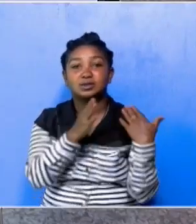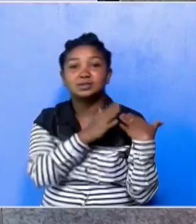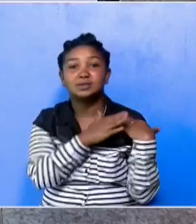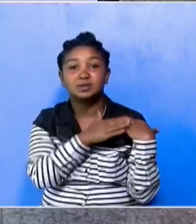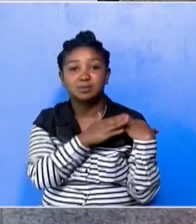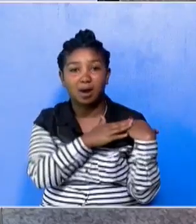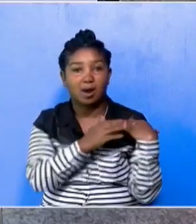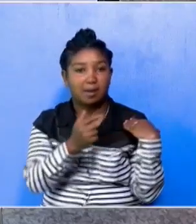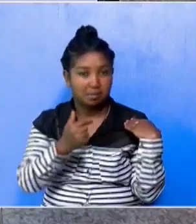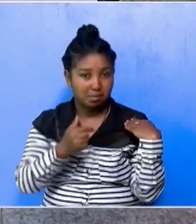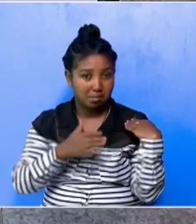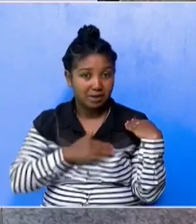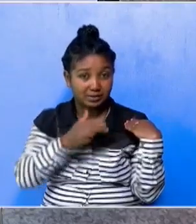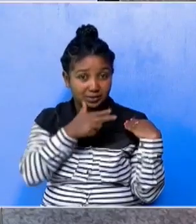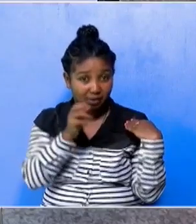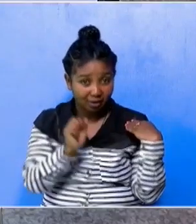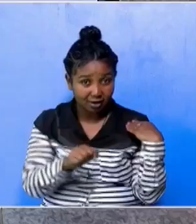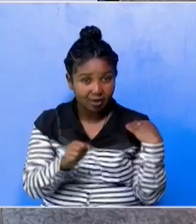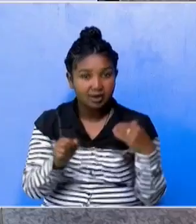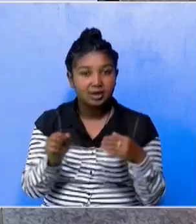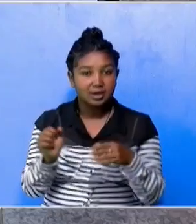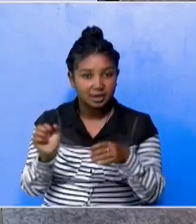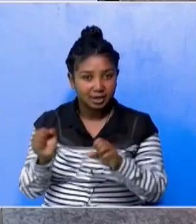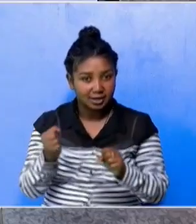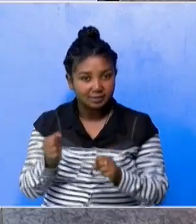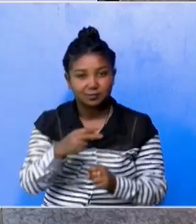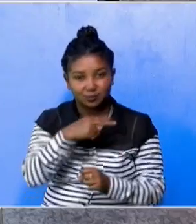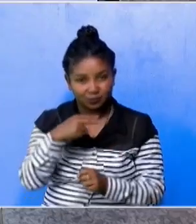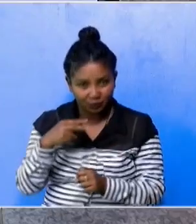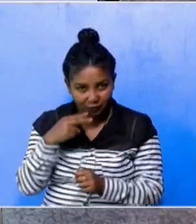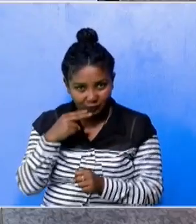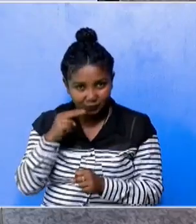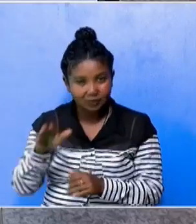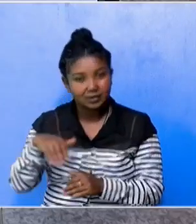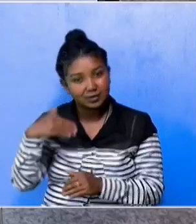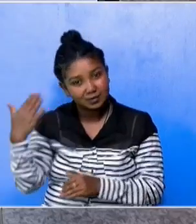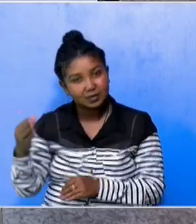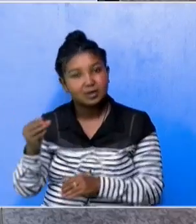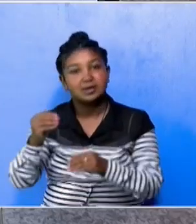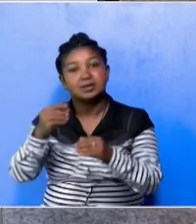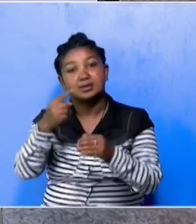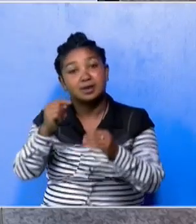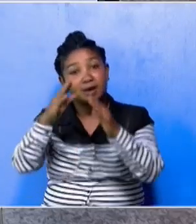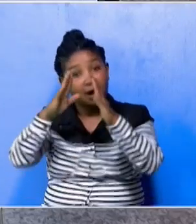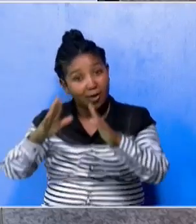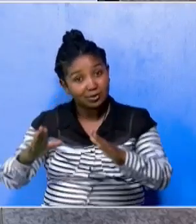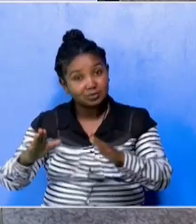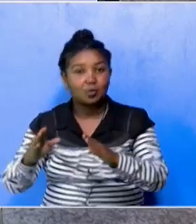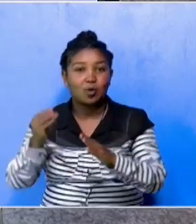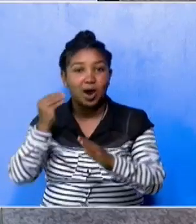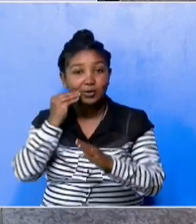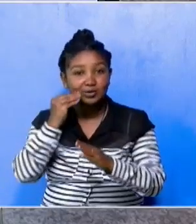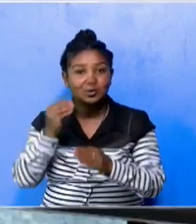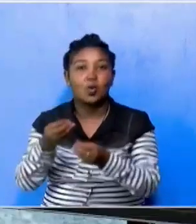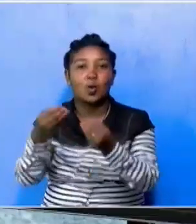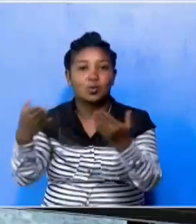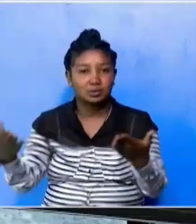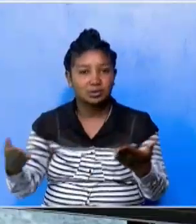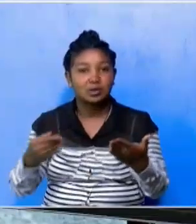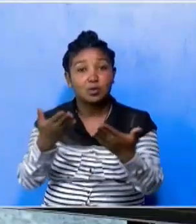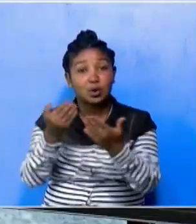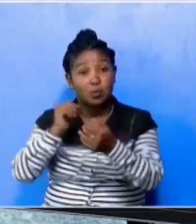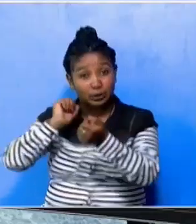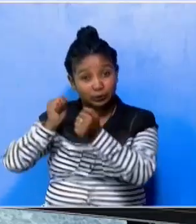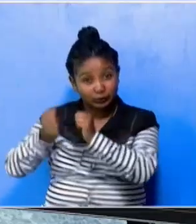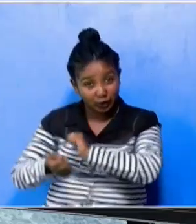sister. Cleans is verb. The house is object. Where you want to